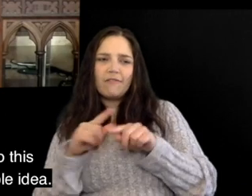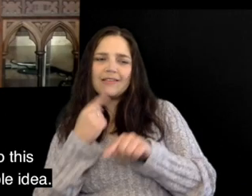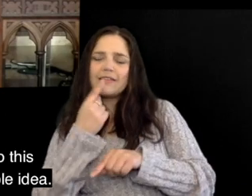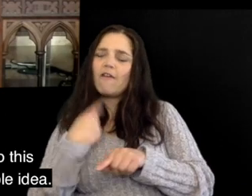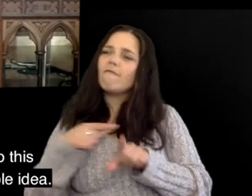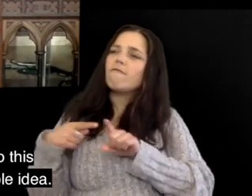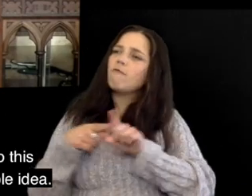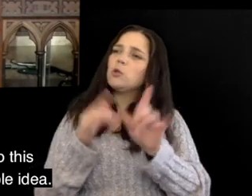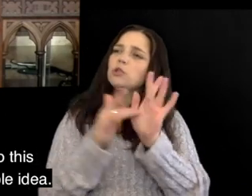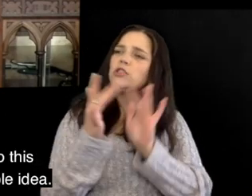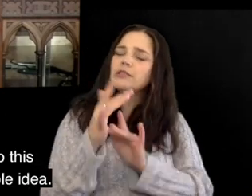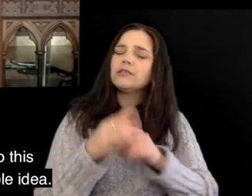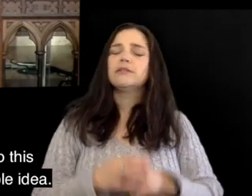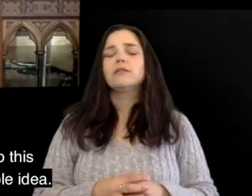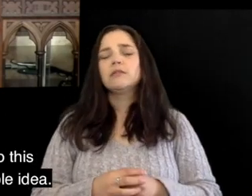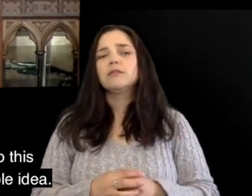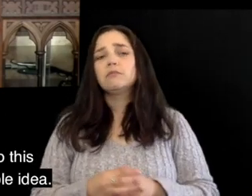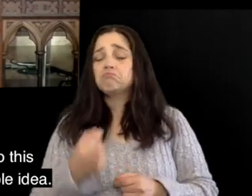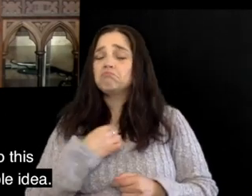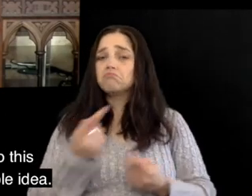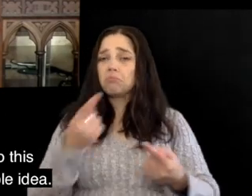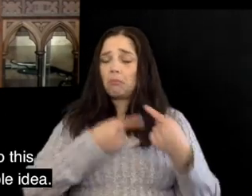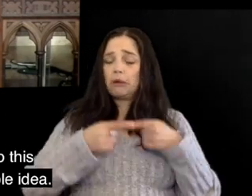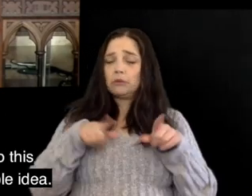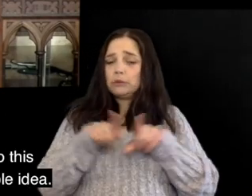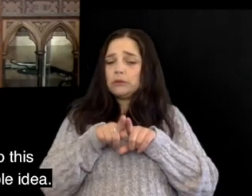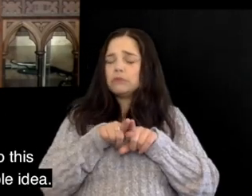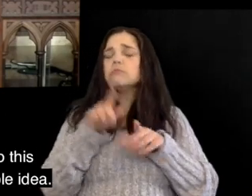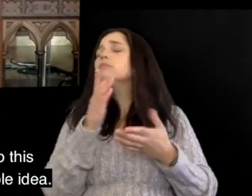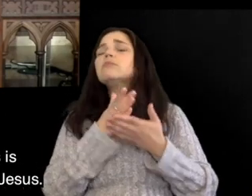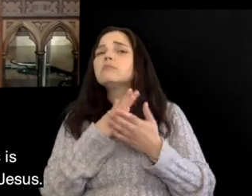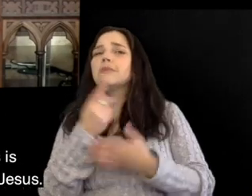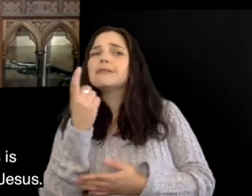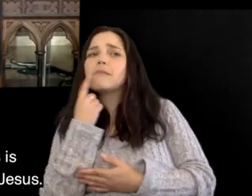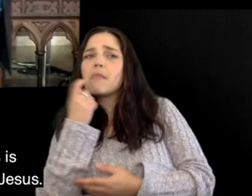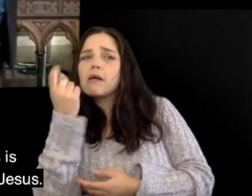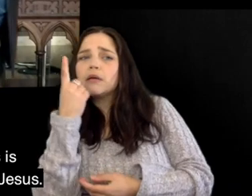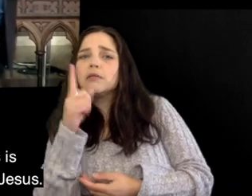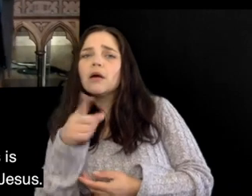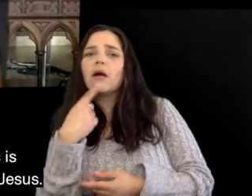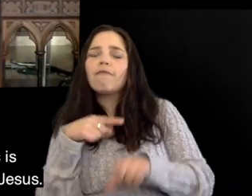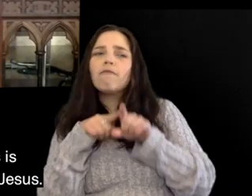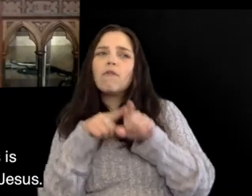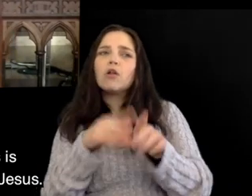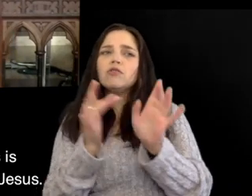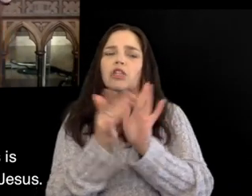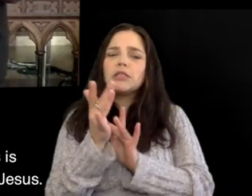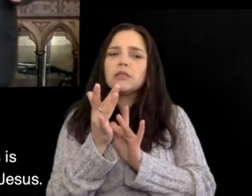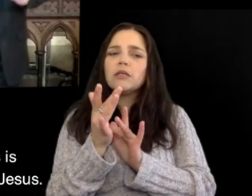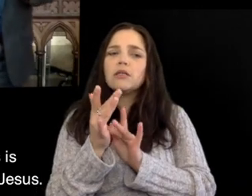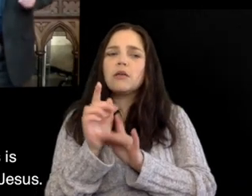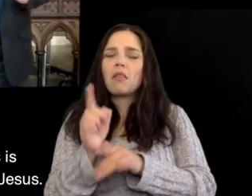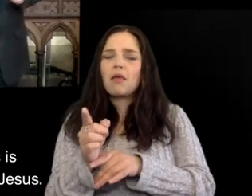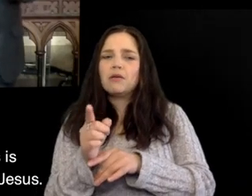follow Jesus. I keep coming back to this because it's a very simple idea. A follower